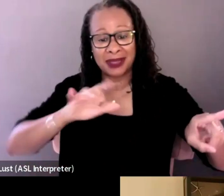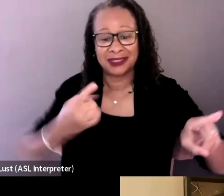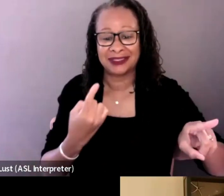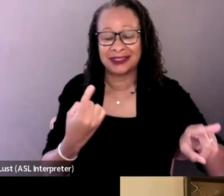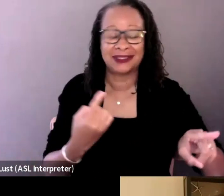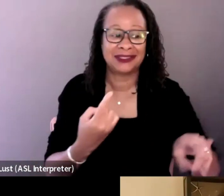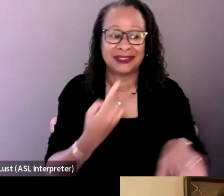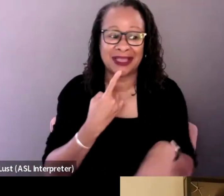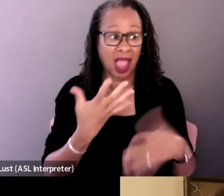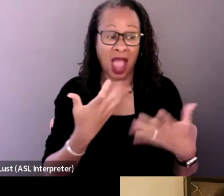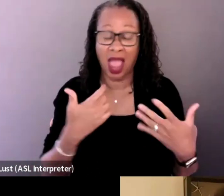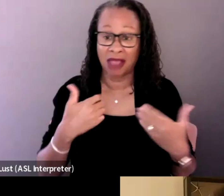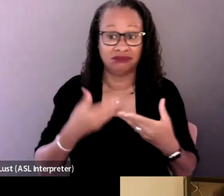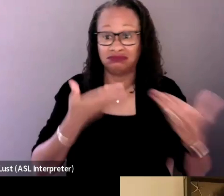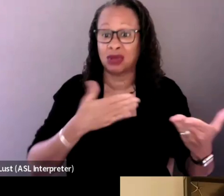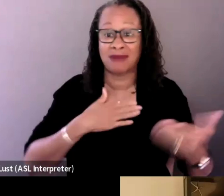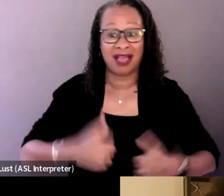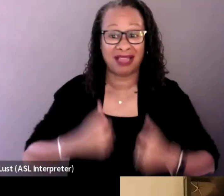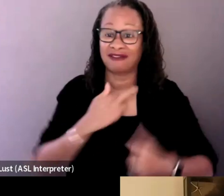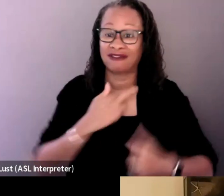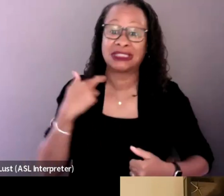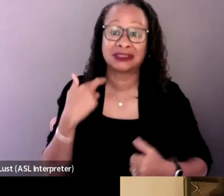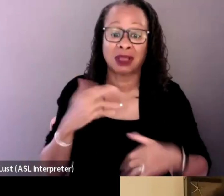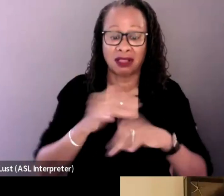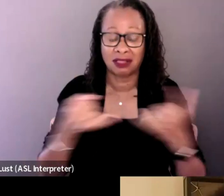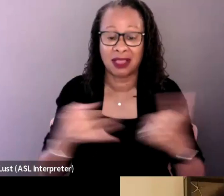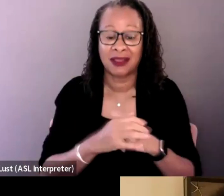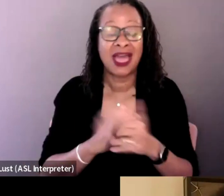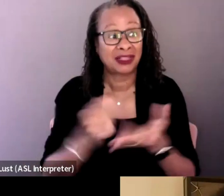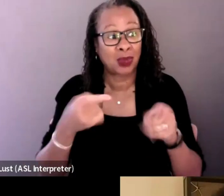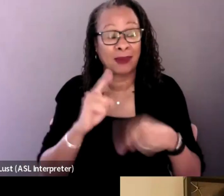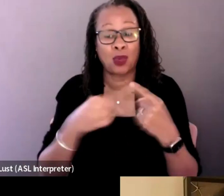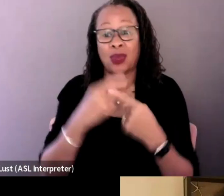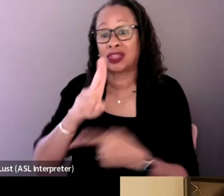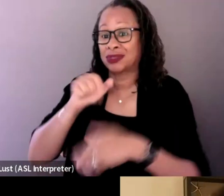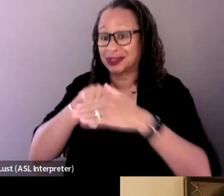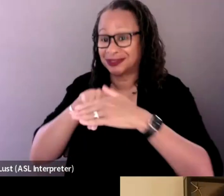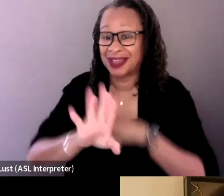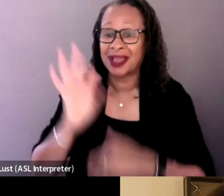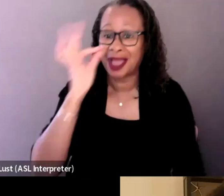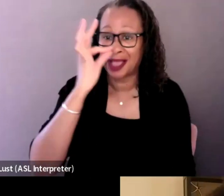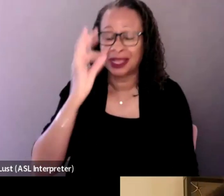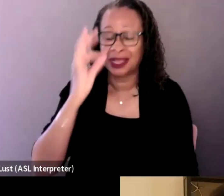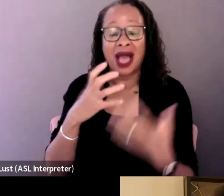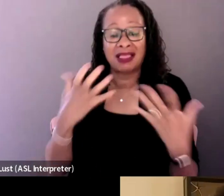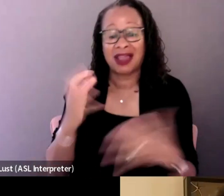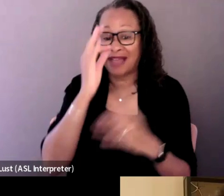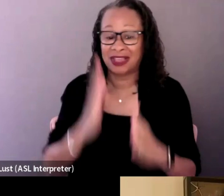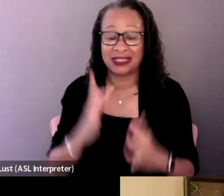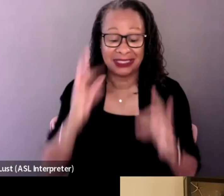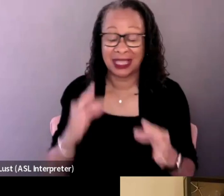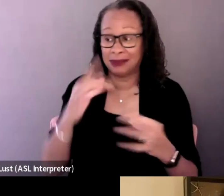my back for you on the line. And that's actually what happened when the US went into Afghanistan, is that a lot of Afghans have decided, because they